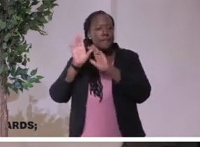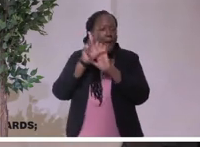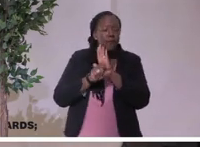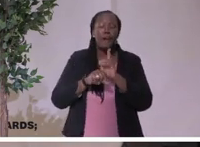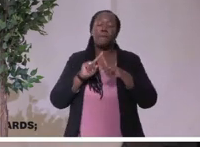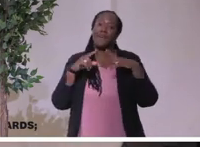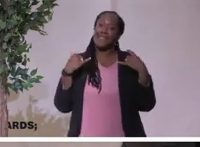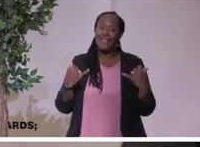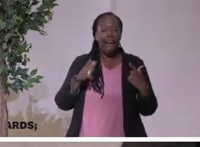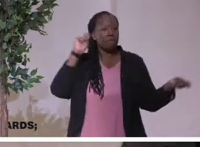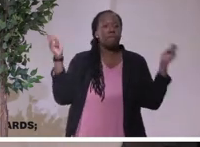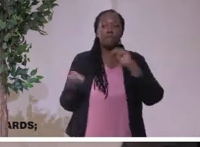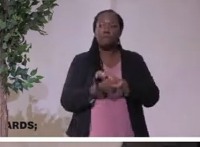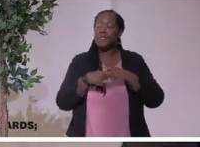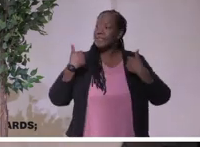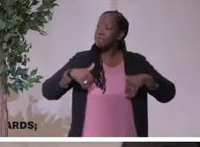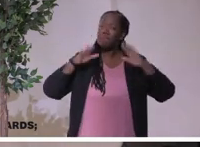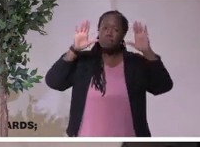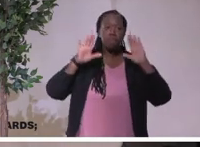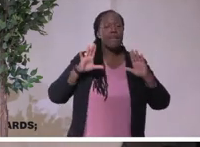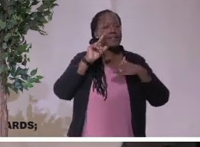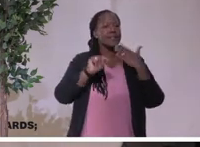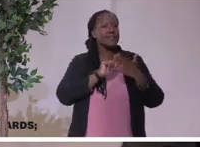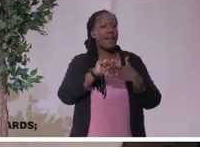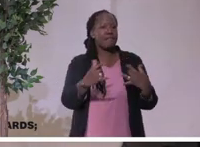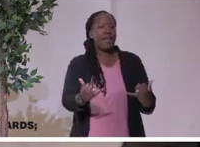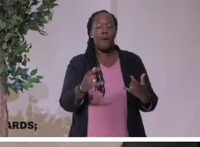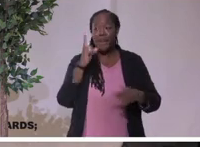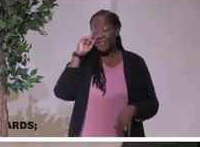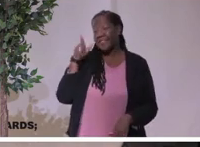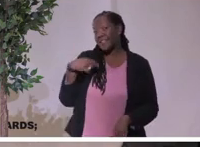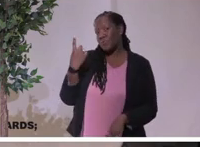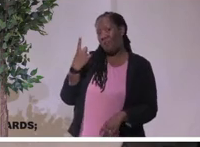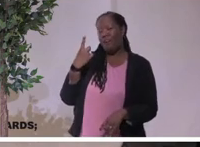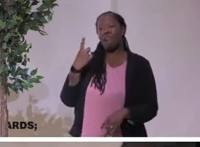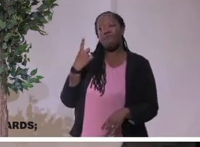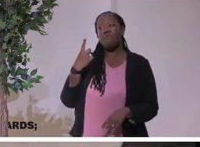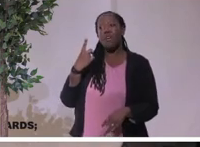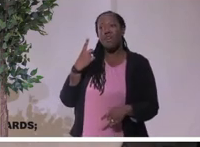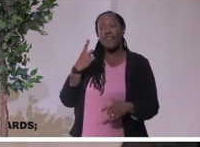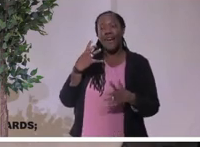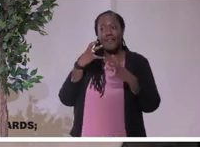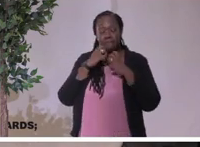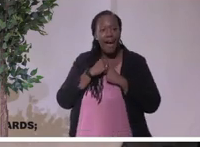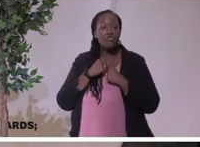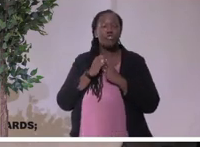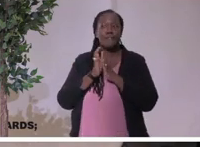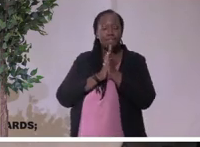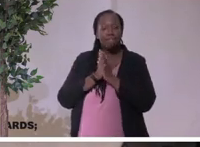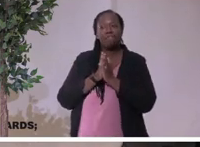it's really an amazing time now. And I think that's one of the things that I am very passionate about,